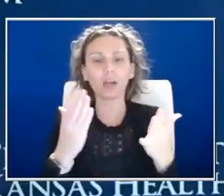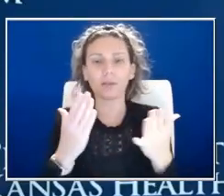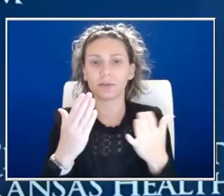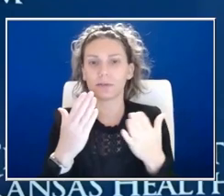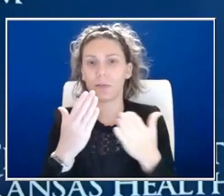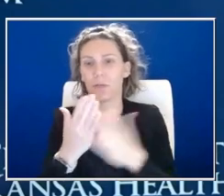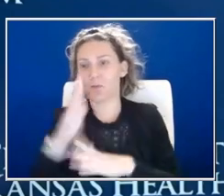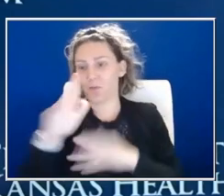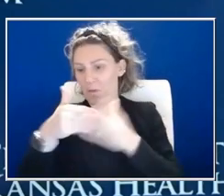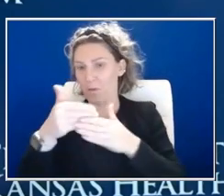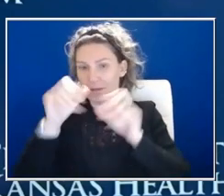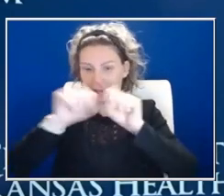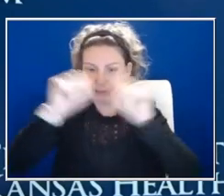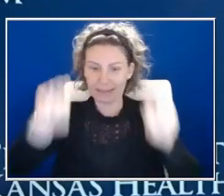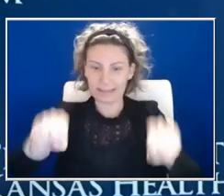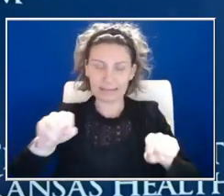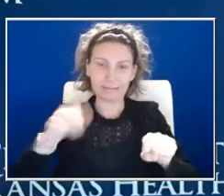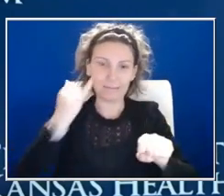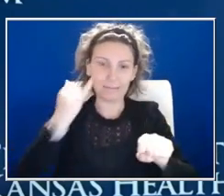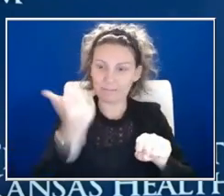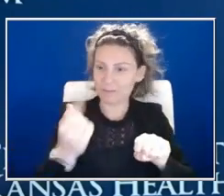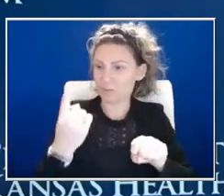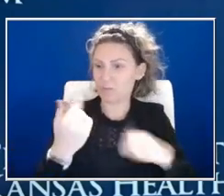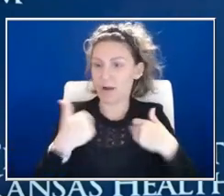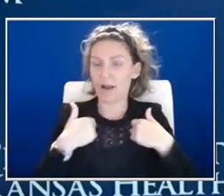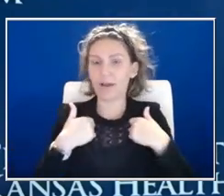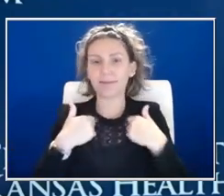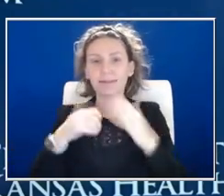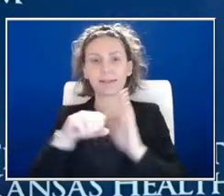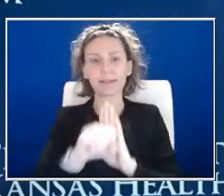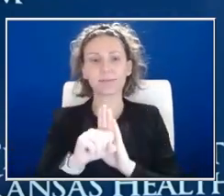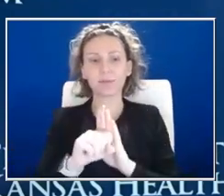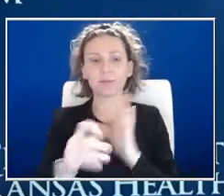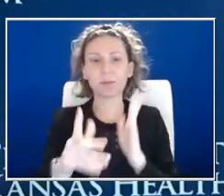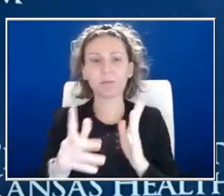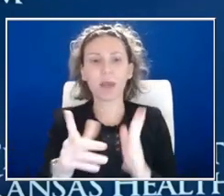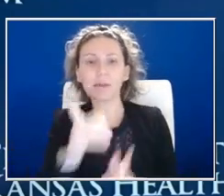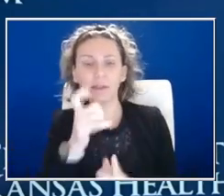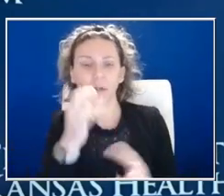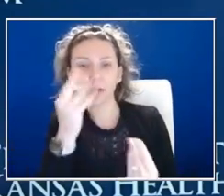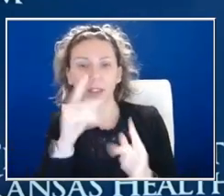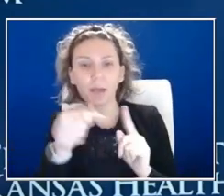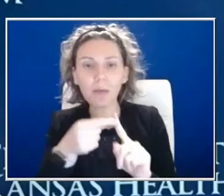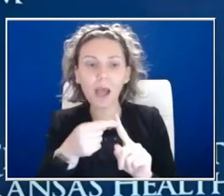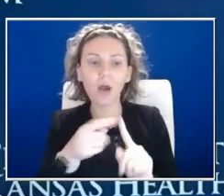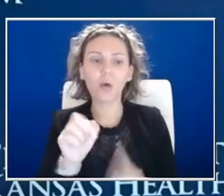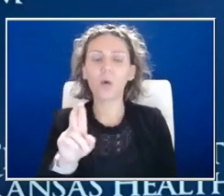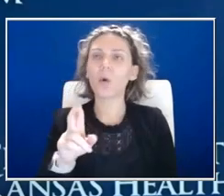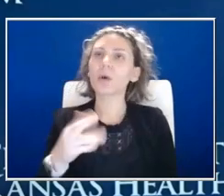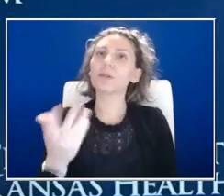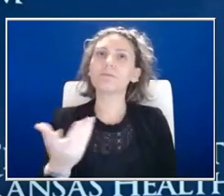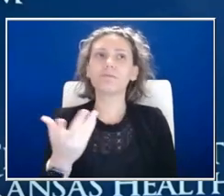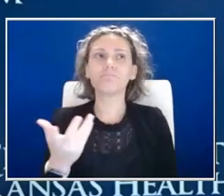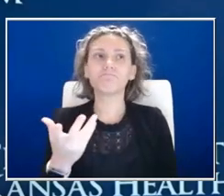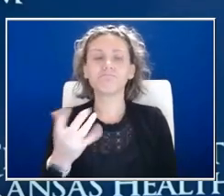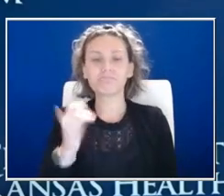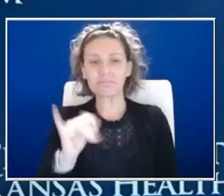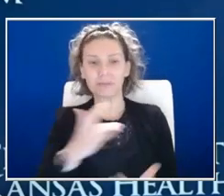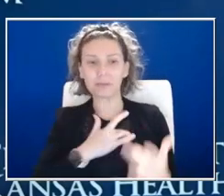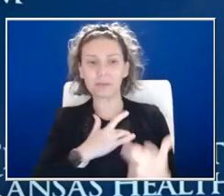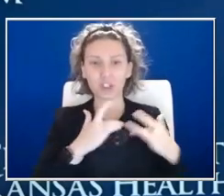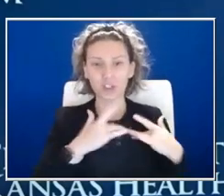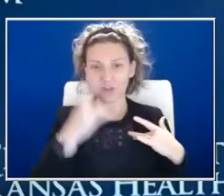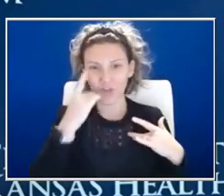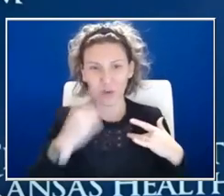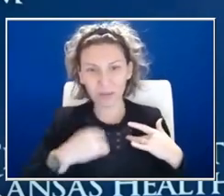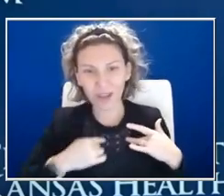anybody hasn't, if a patient has any symptoms that maybe they don't think about that would be concerning to me. And then I use that C